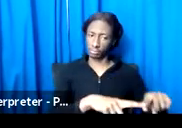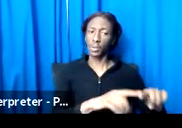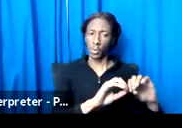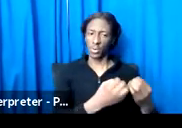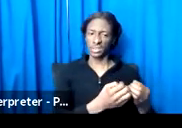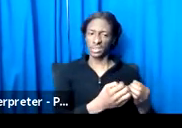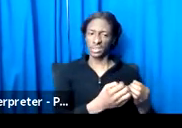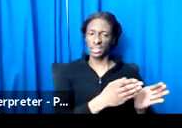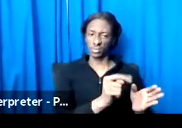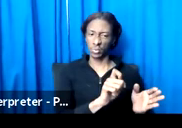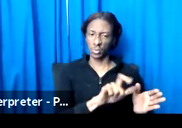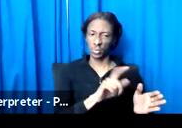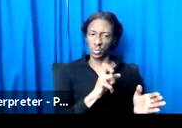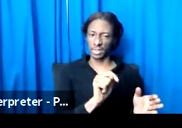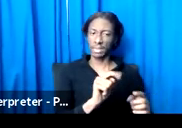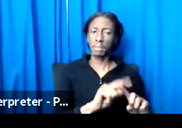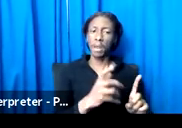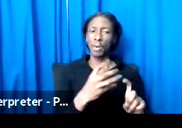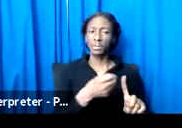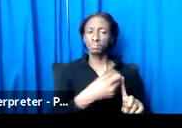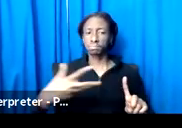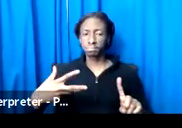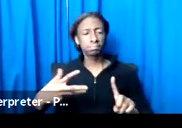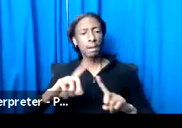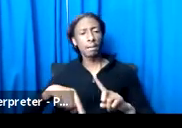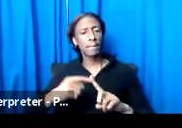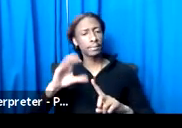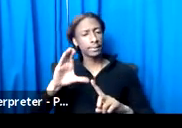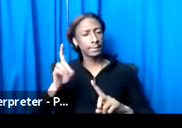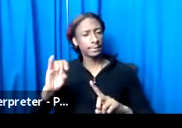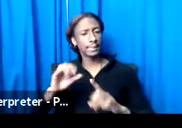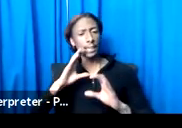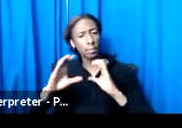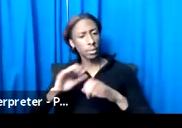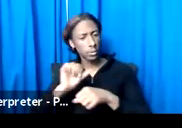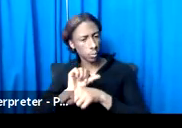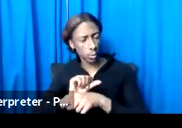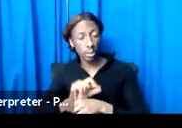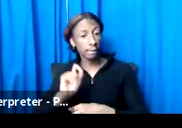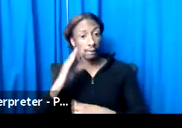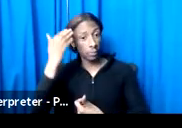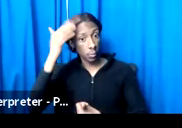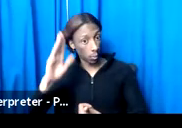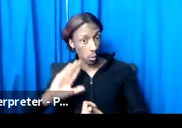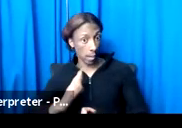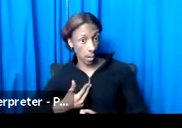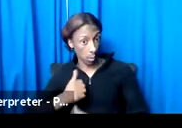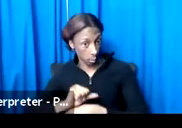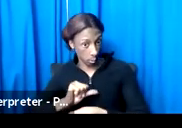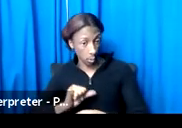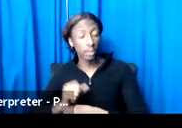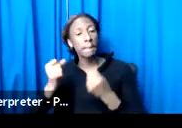you some background about CDC's communication work. In case you're not familiar with the work that we do, a lot